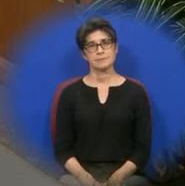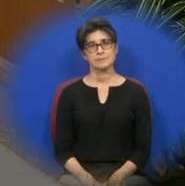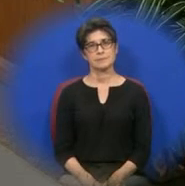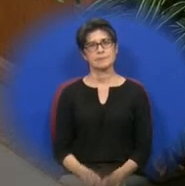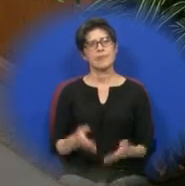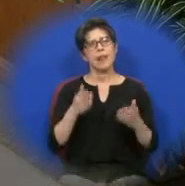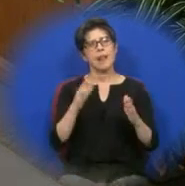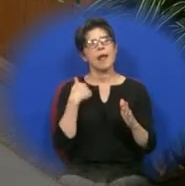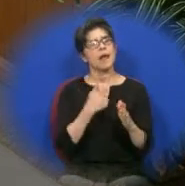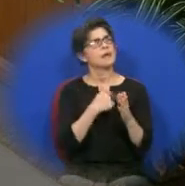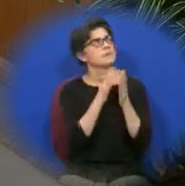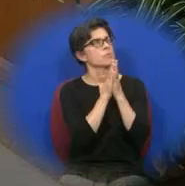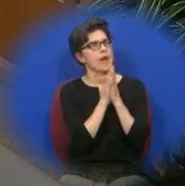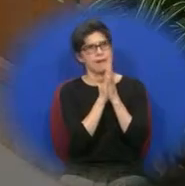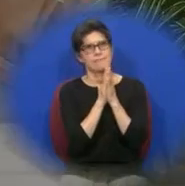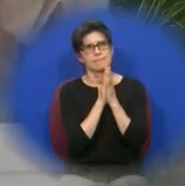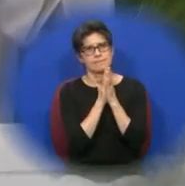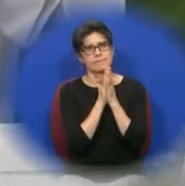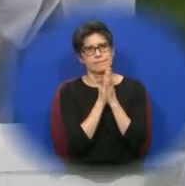Let us pray.